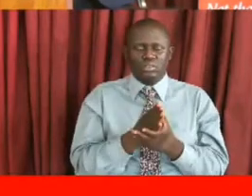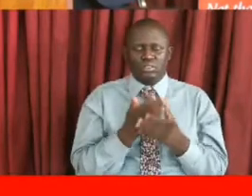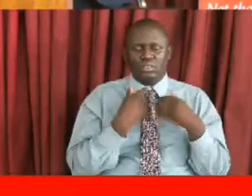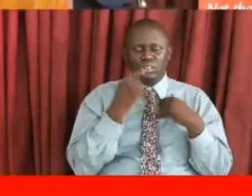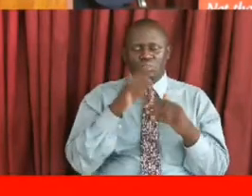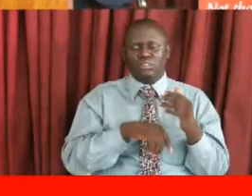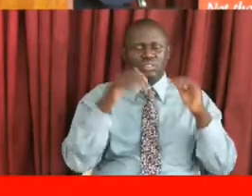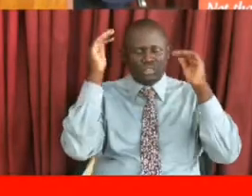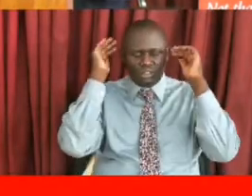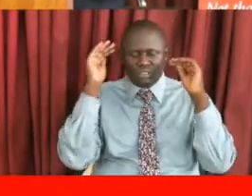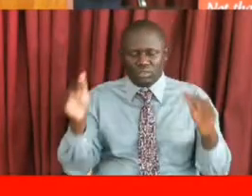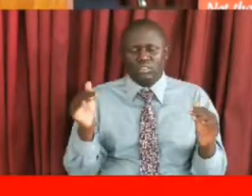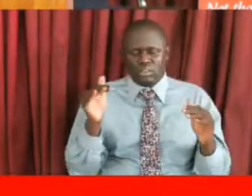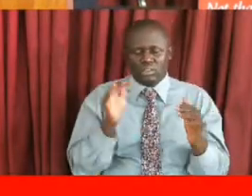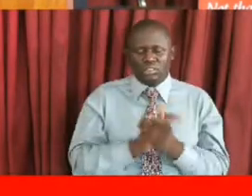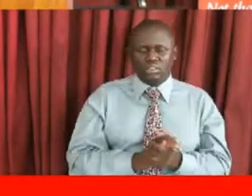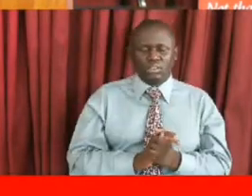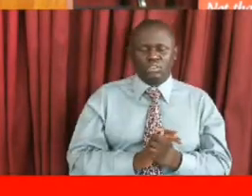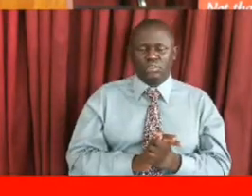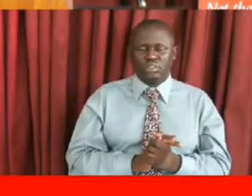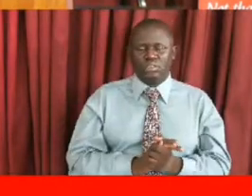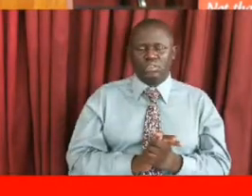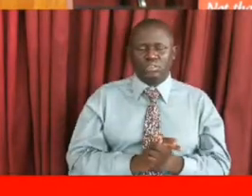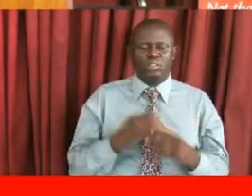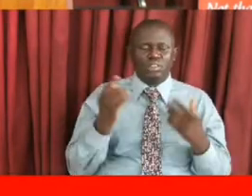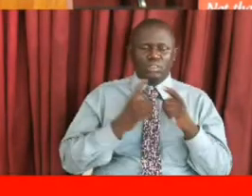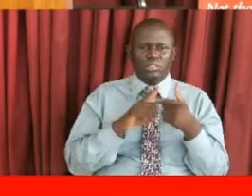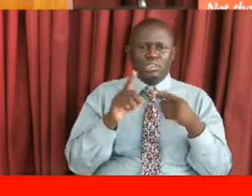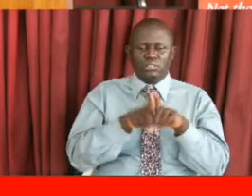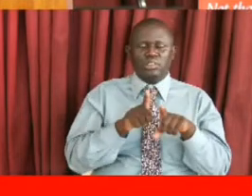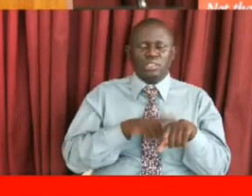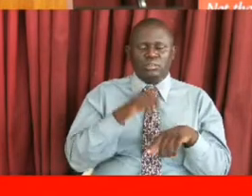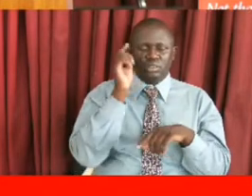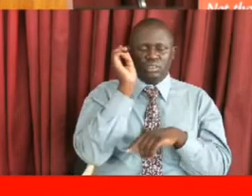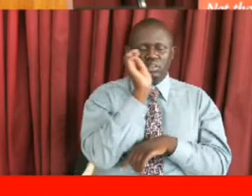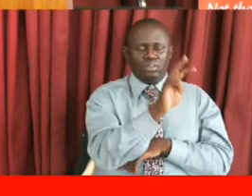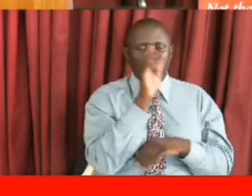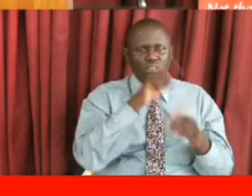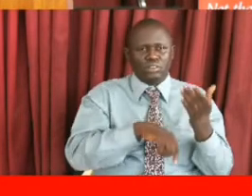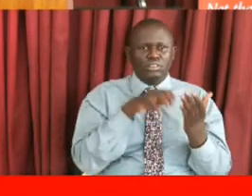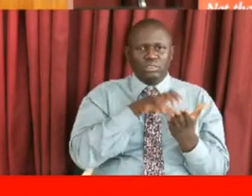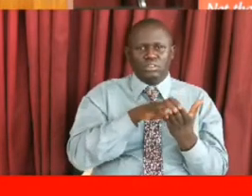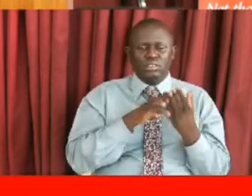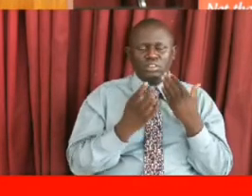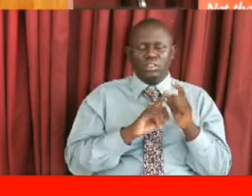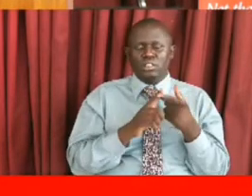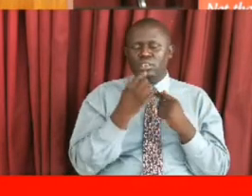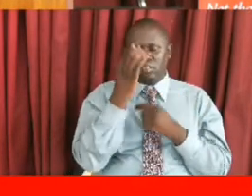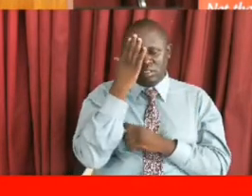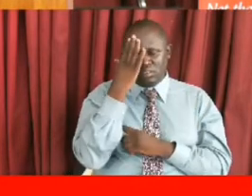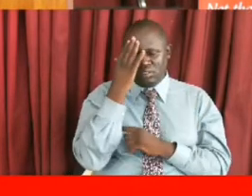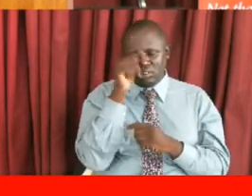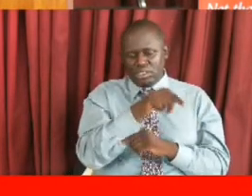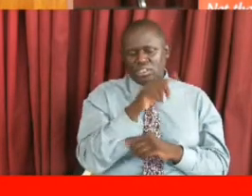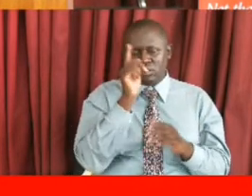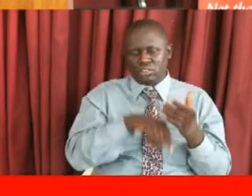might and when looked at the situation he knew this one is beyond